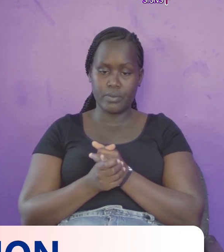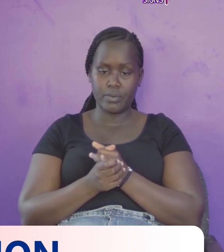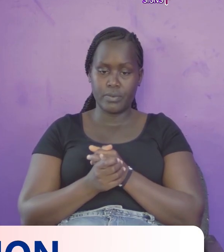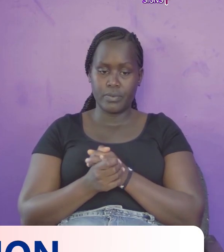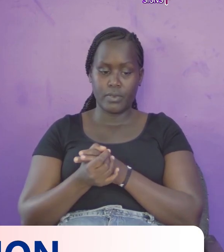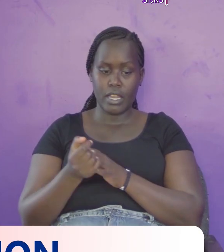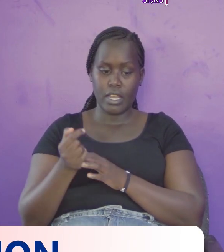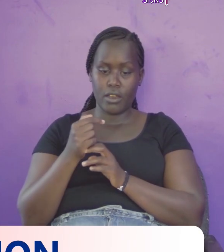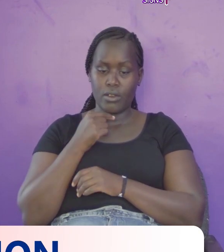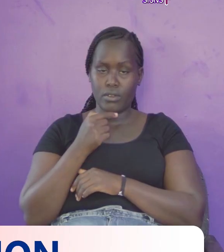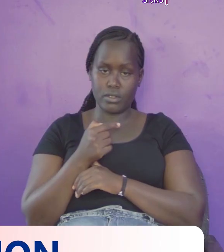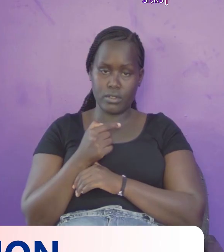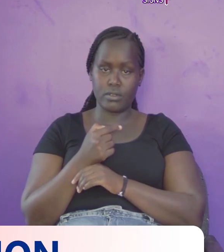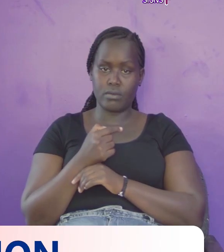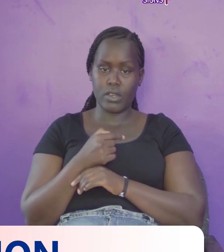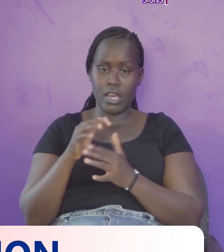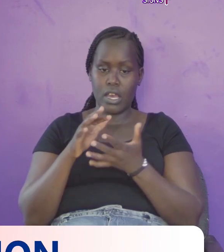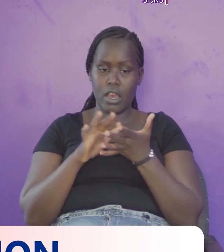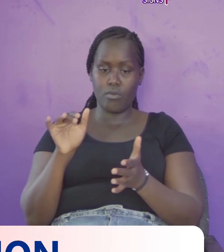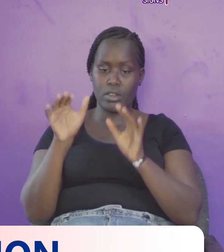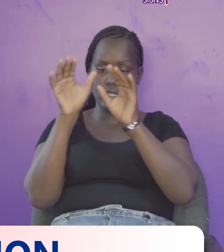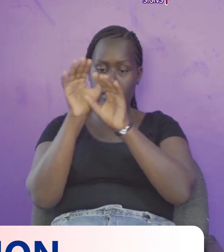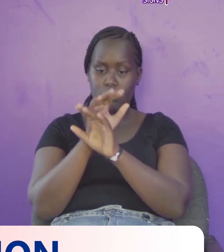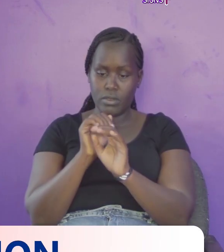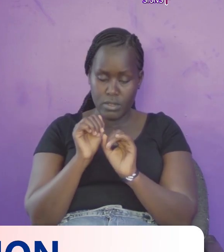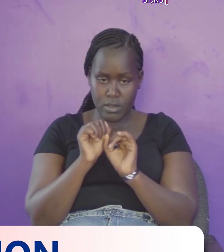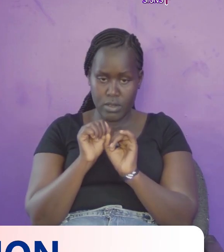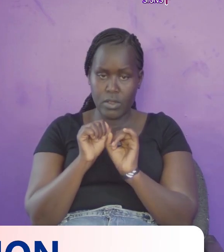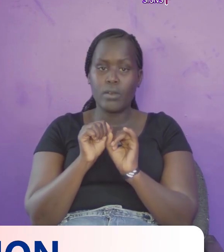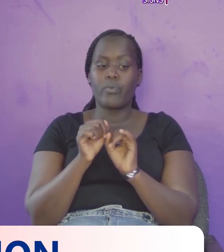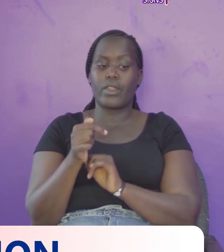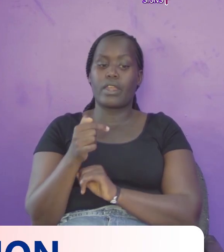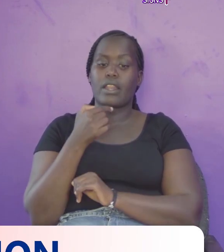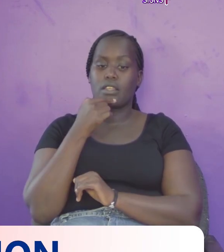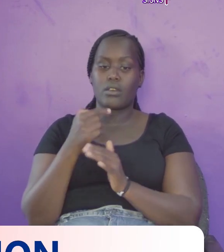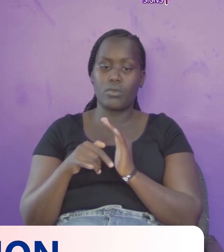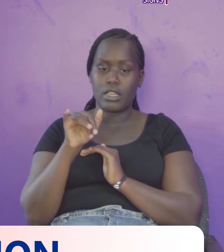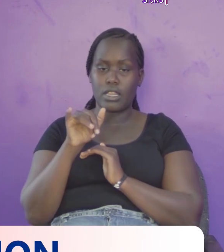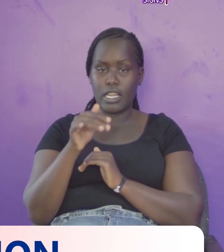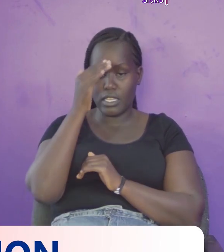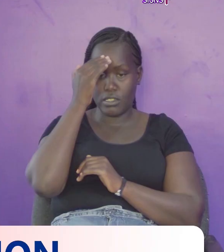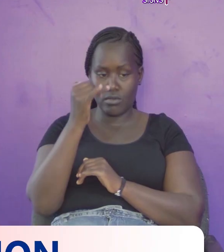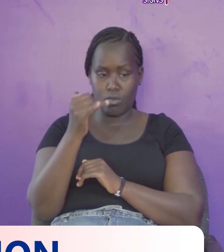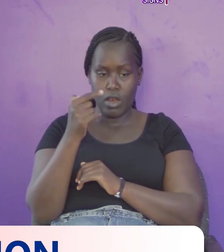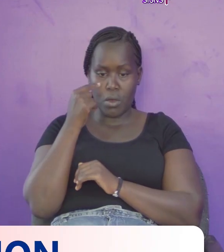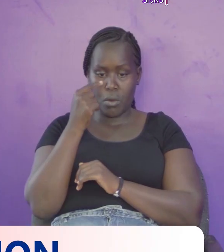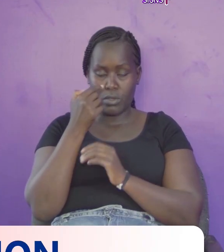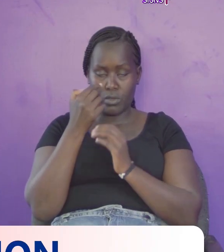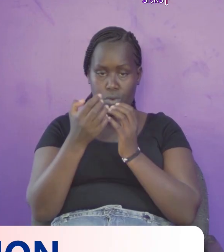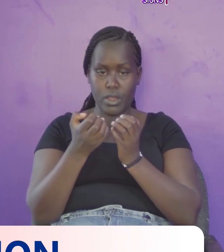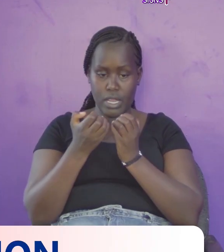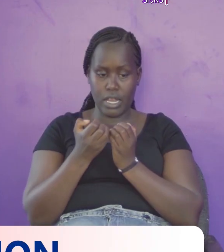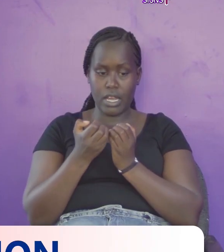You mentioned that I've praised the president. Yeah. And I still say that is why he saw the need